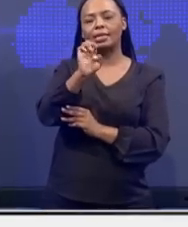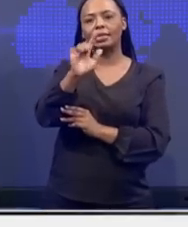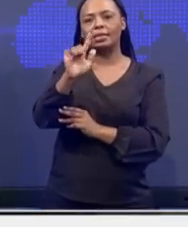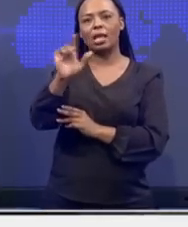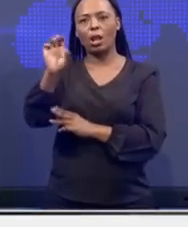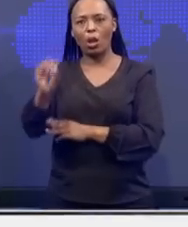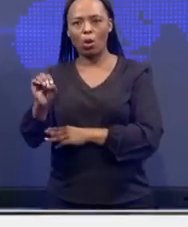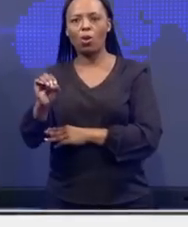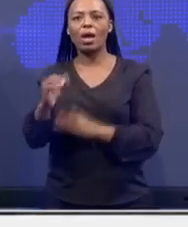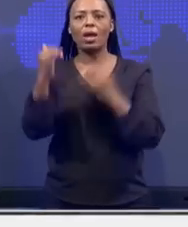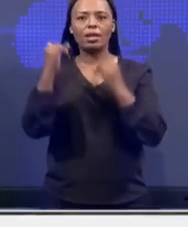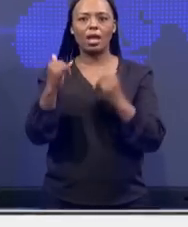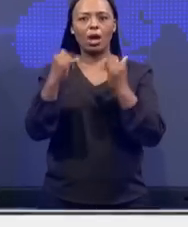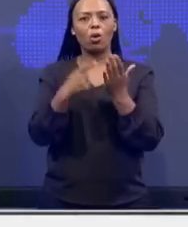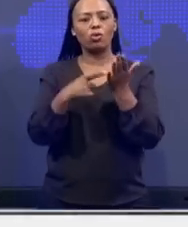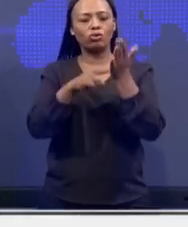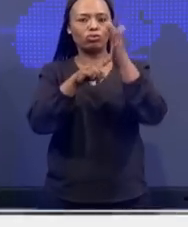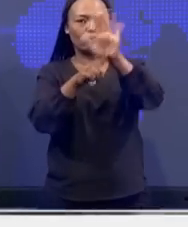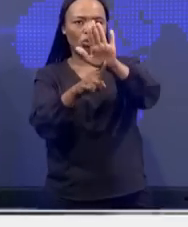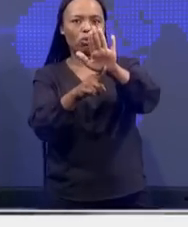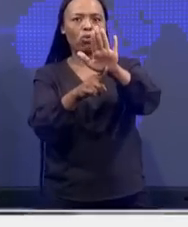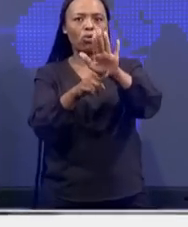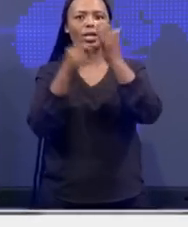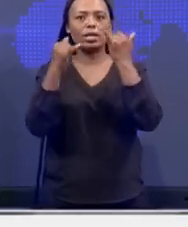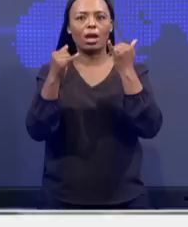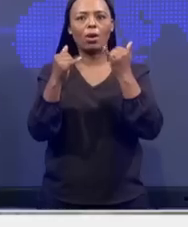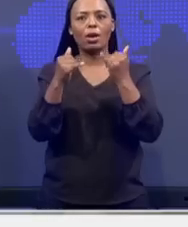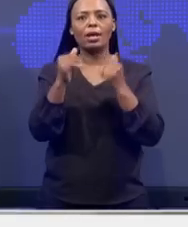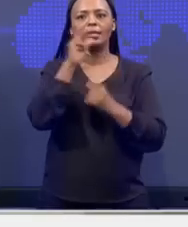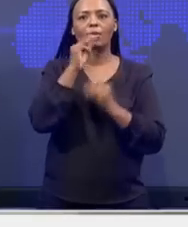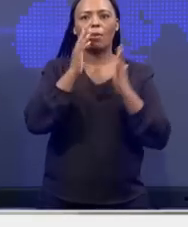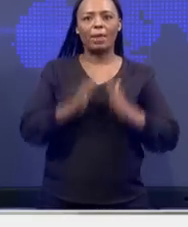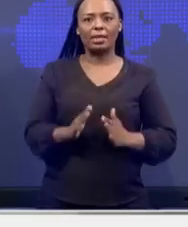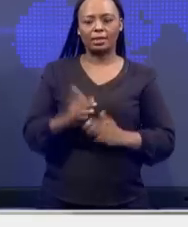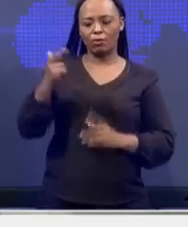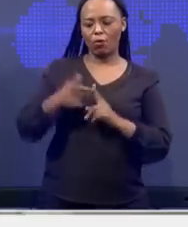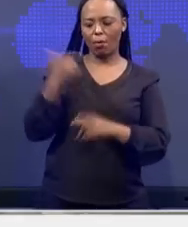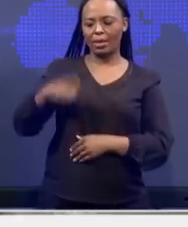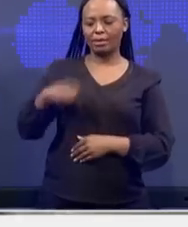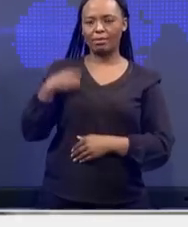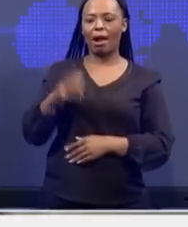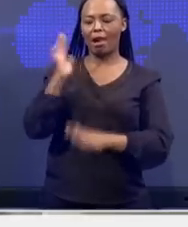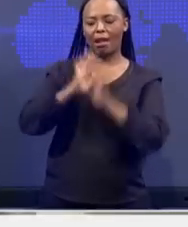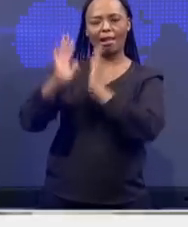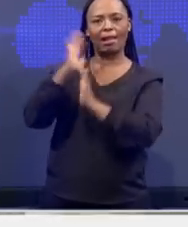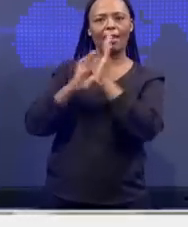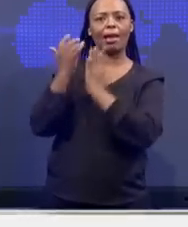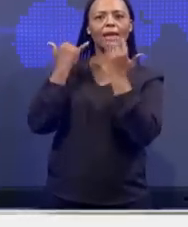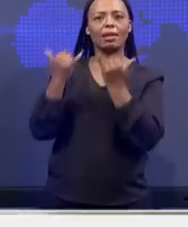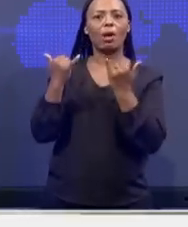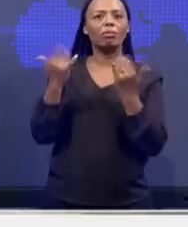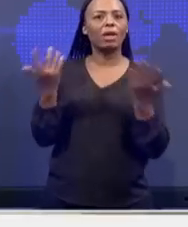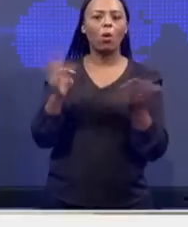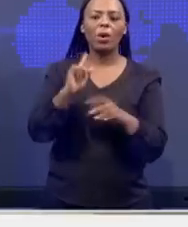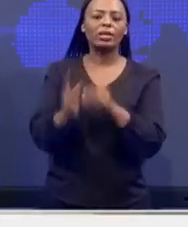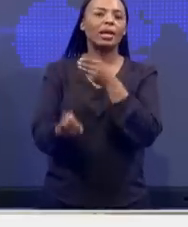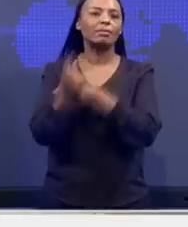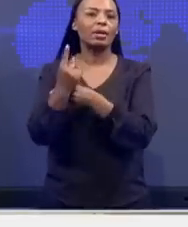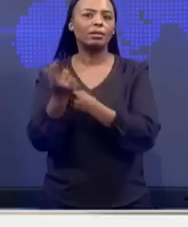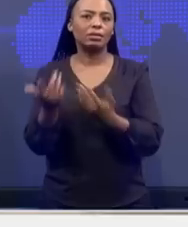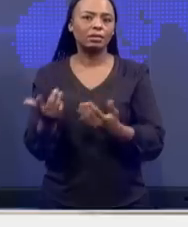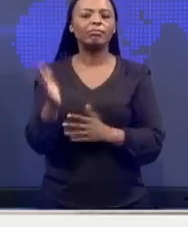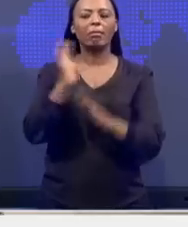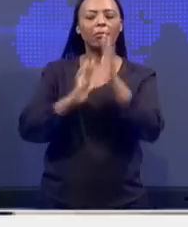give us a space so that we can allow a spokesperson from the municipality, Kondile Kedama, just to give us a picture of just to